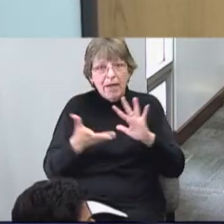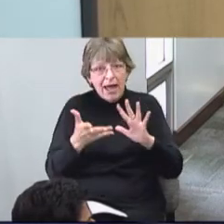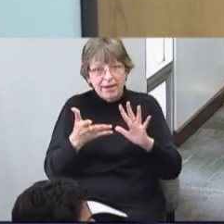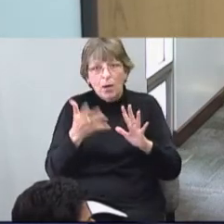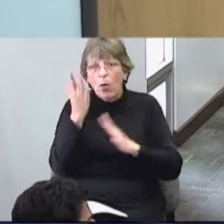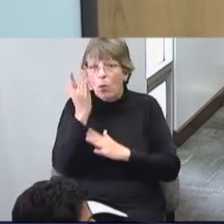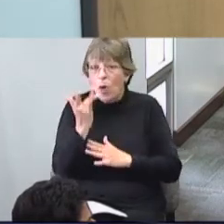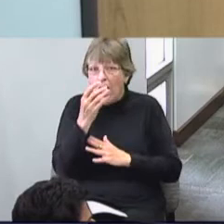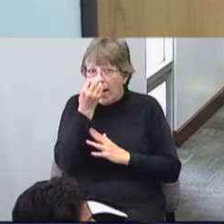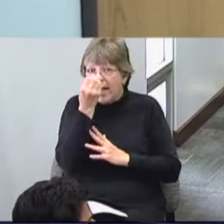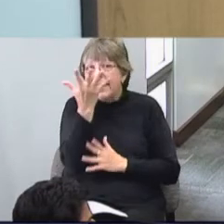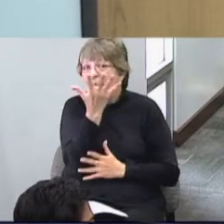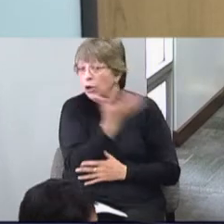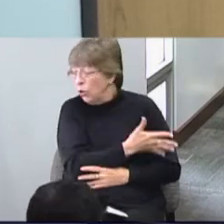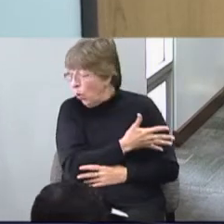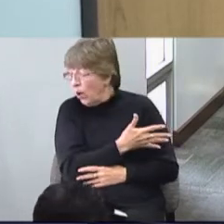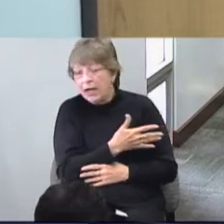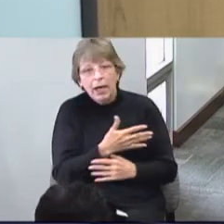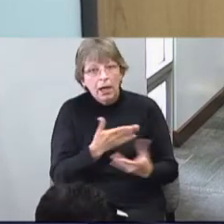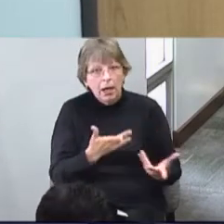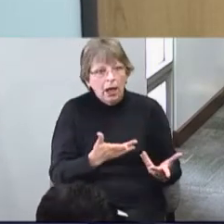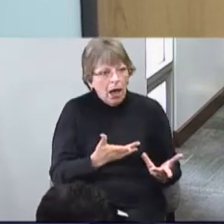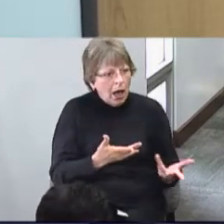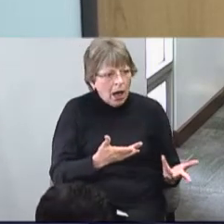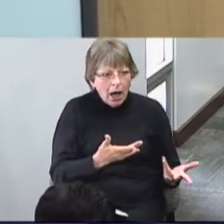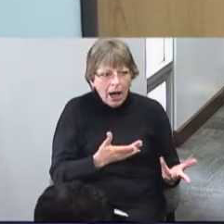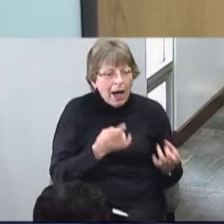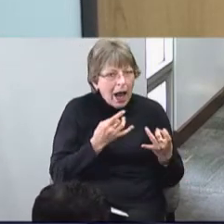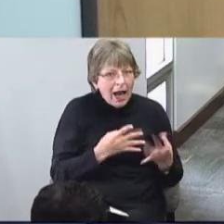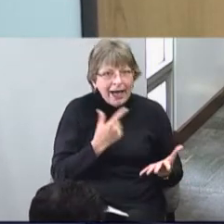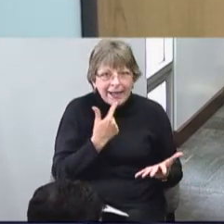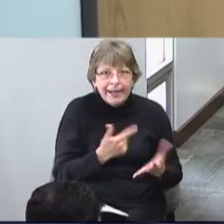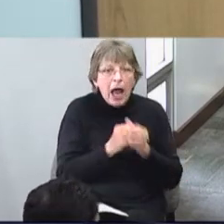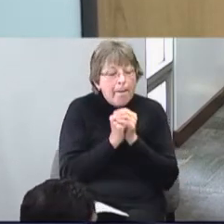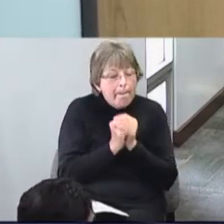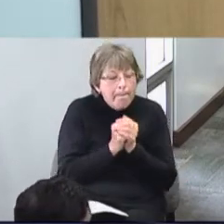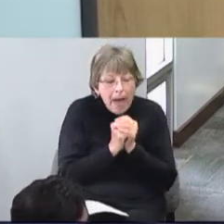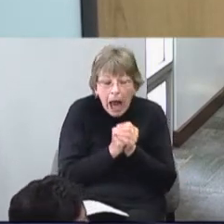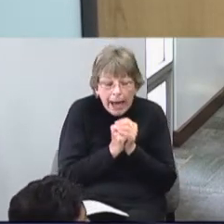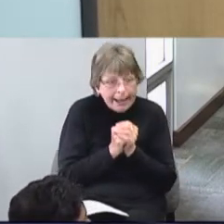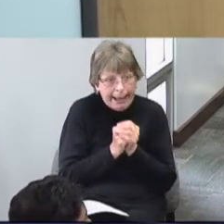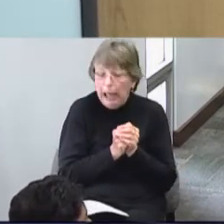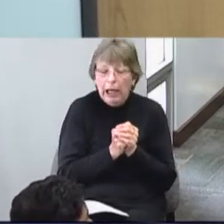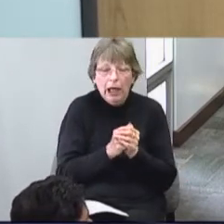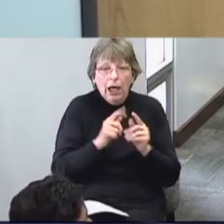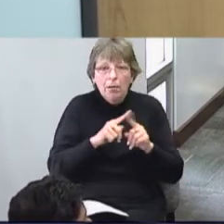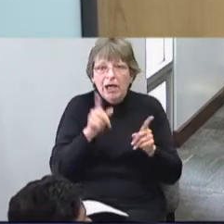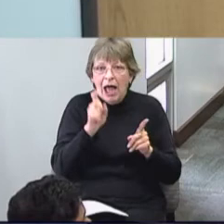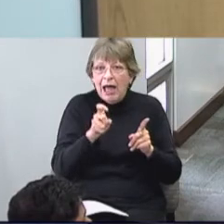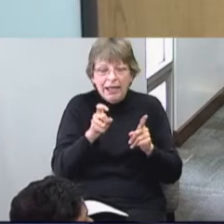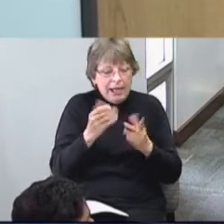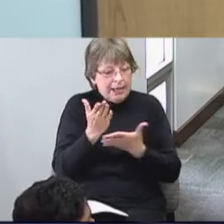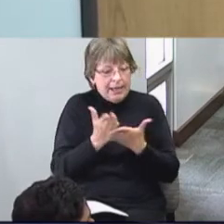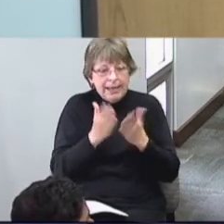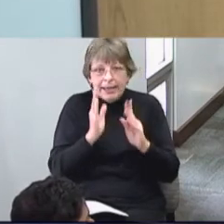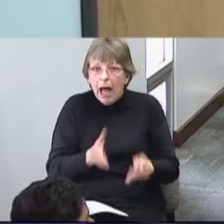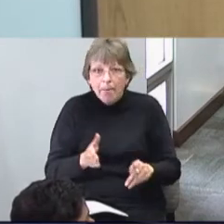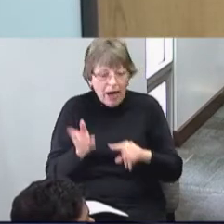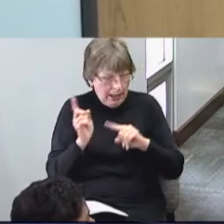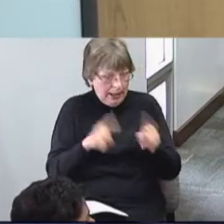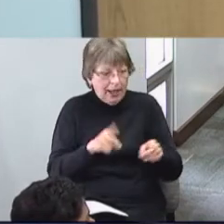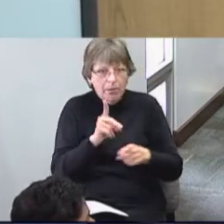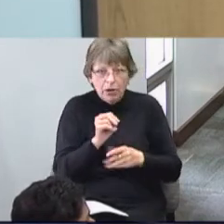I hate to say begging, but I need somebody to do something with our alley. Well, I do apologize about the lack